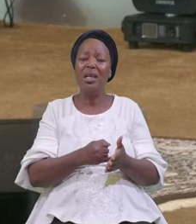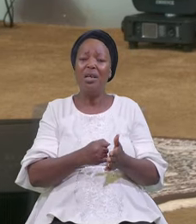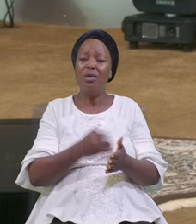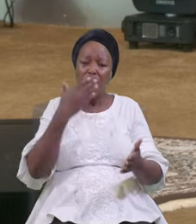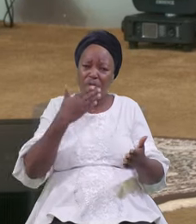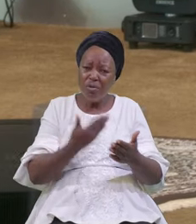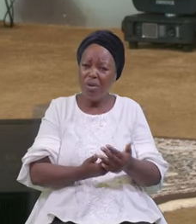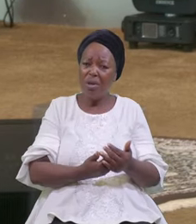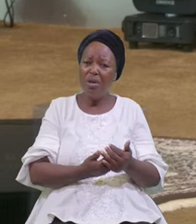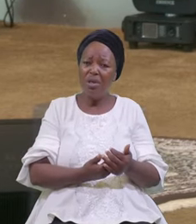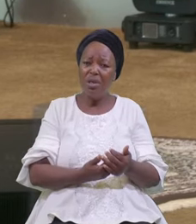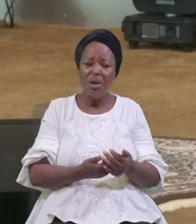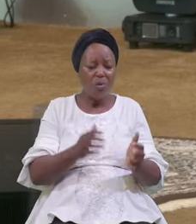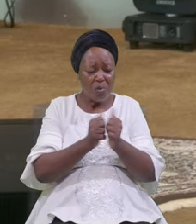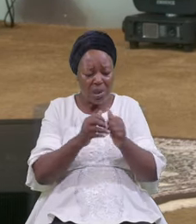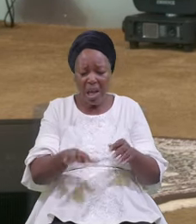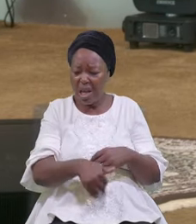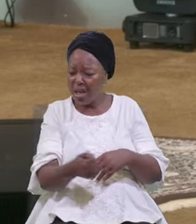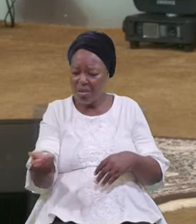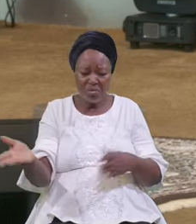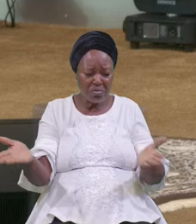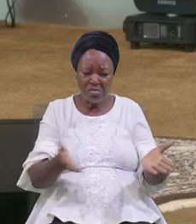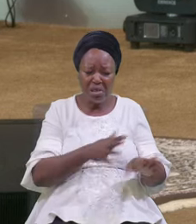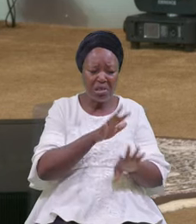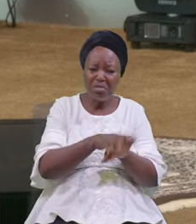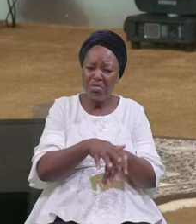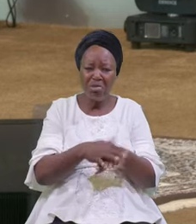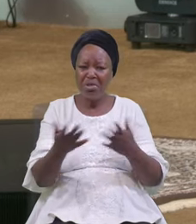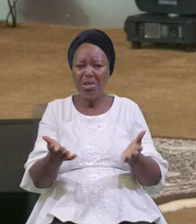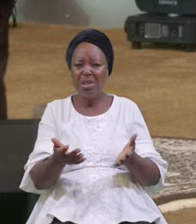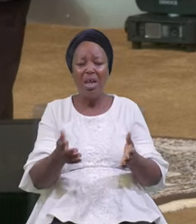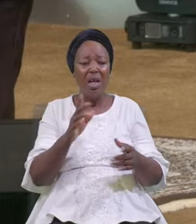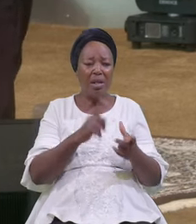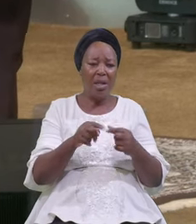well without any of these superficial things. Then in verse 10,